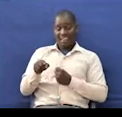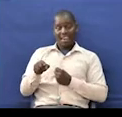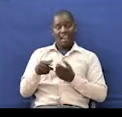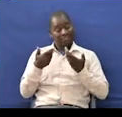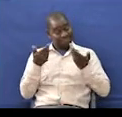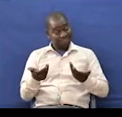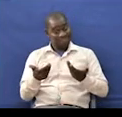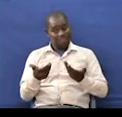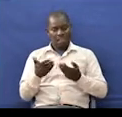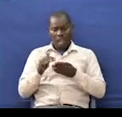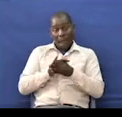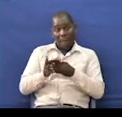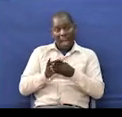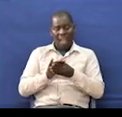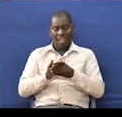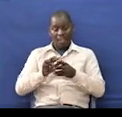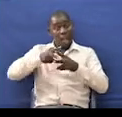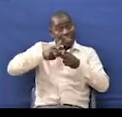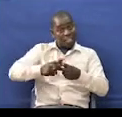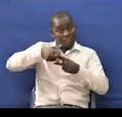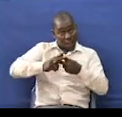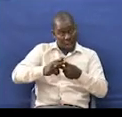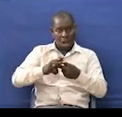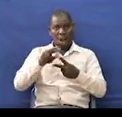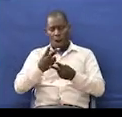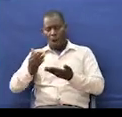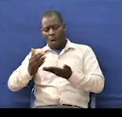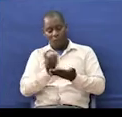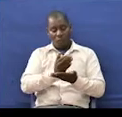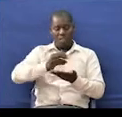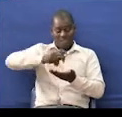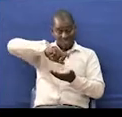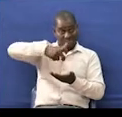you are applying force to a spanner, whether you are removing bottle's cap,